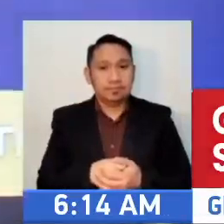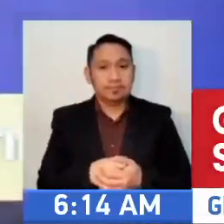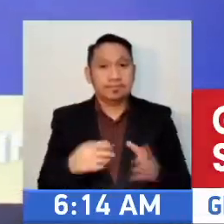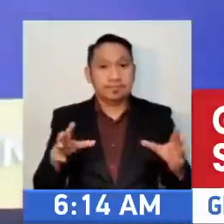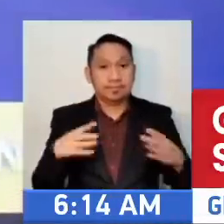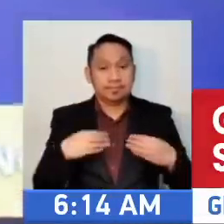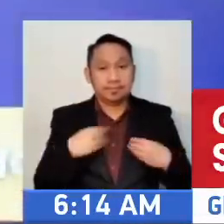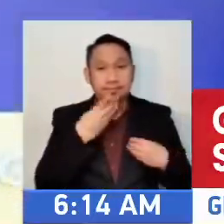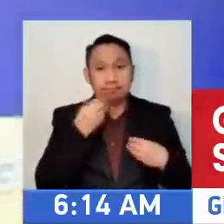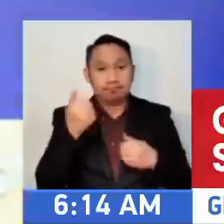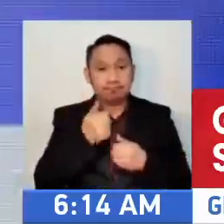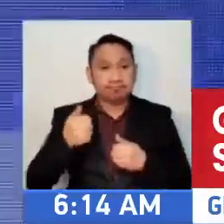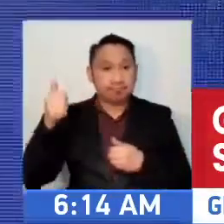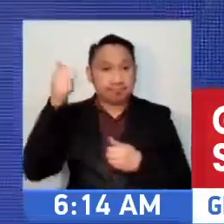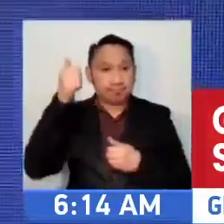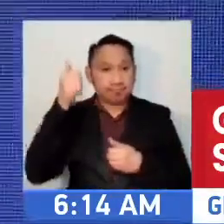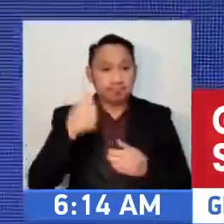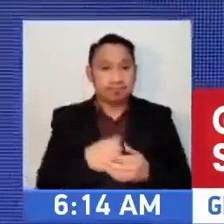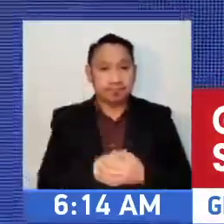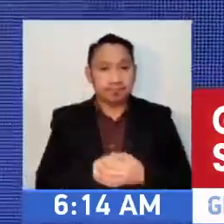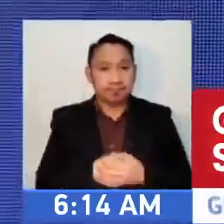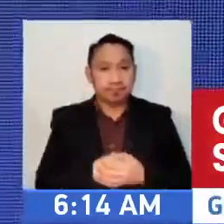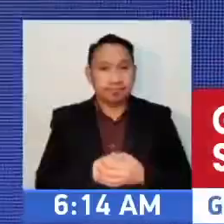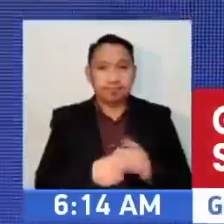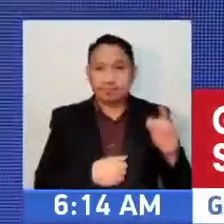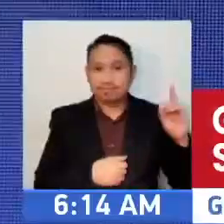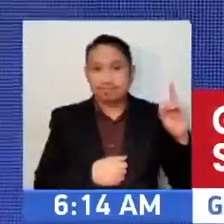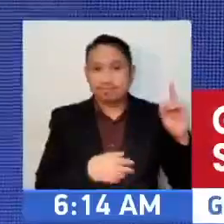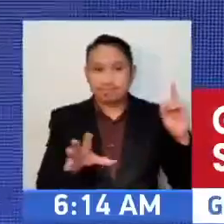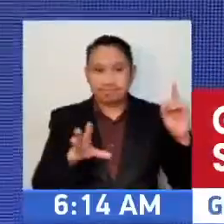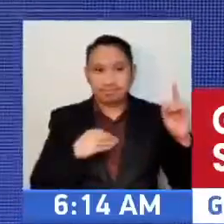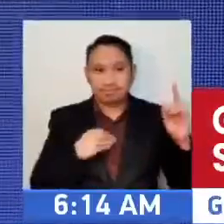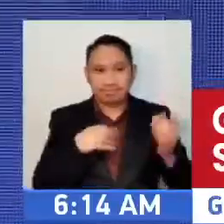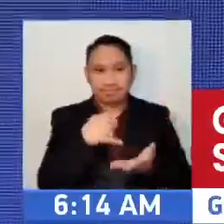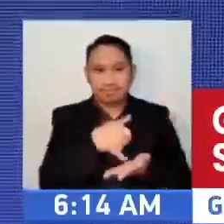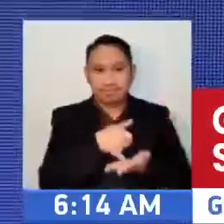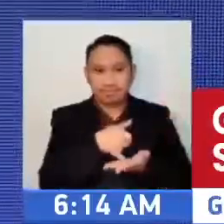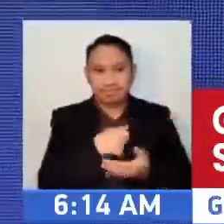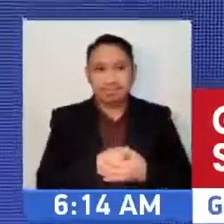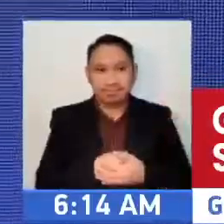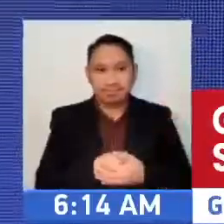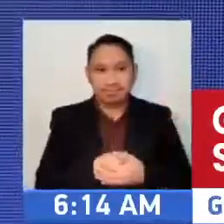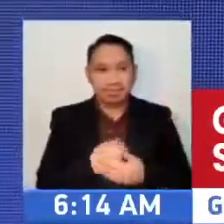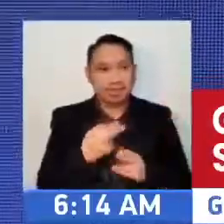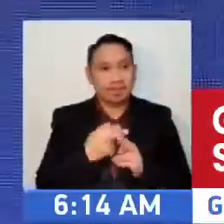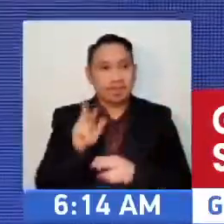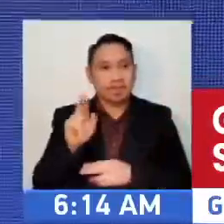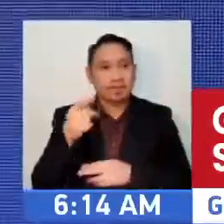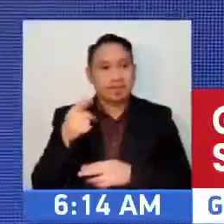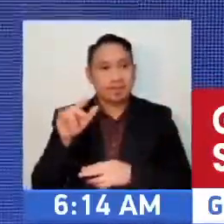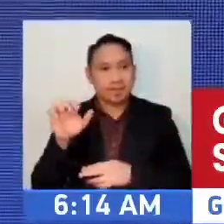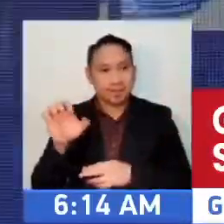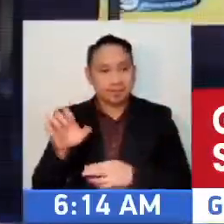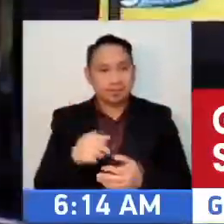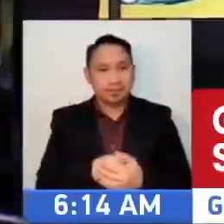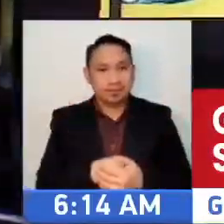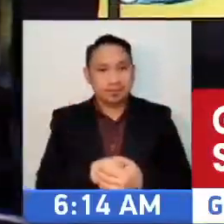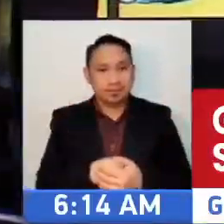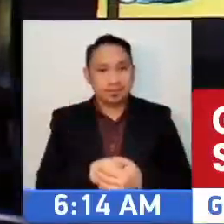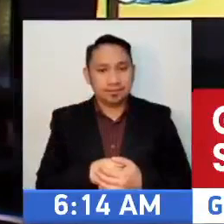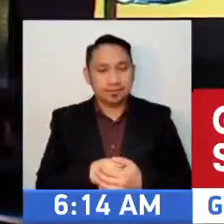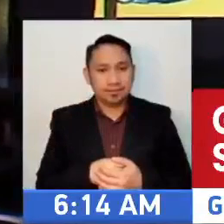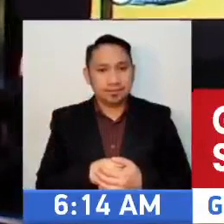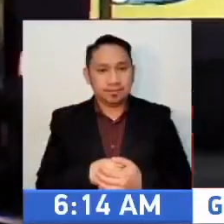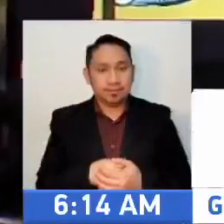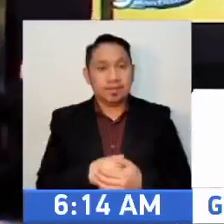Corporate Strategic Planning, Business Development and Program Support, Reggie Bautista. Kinilala naman bilang Most Trusted